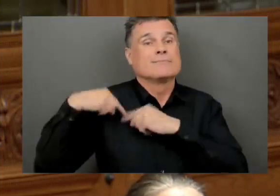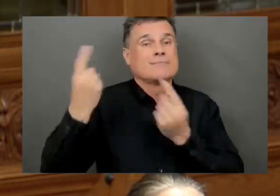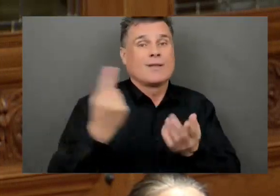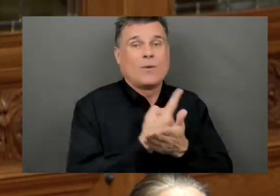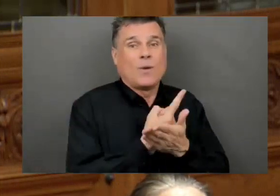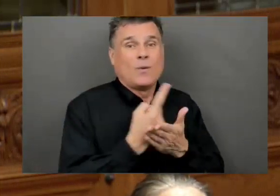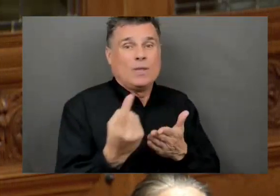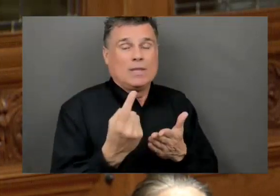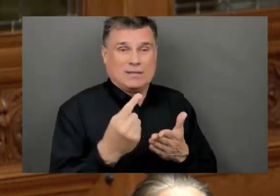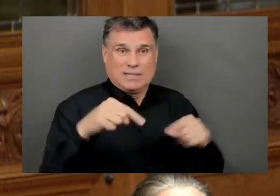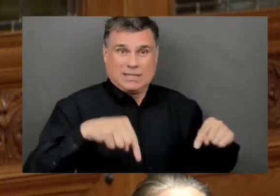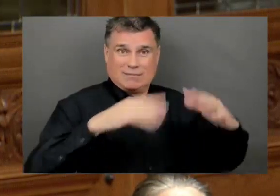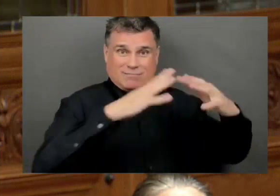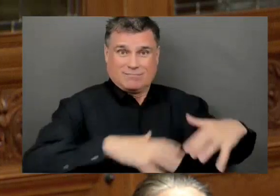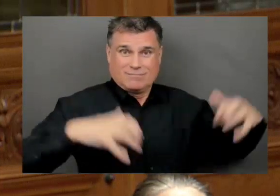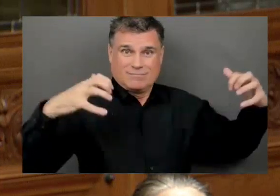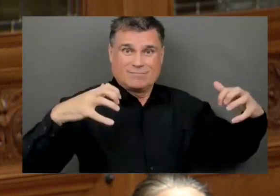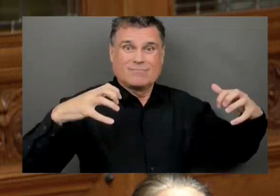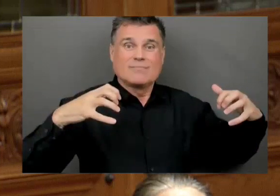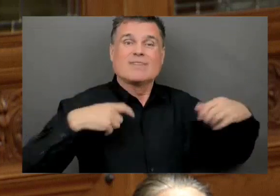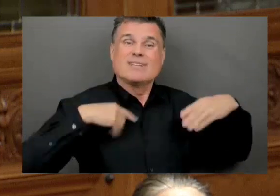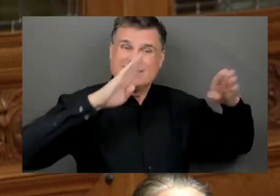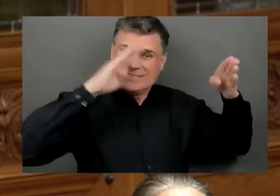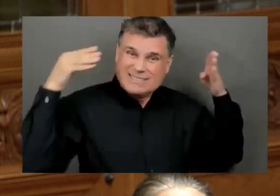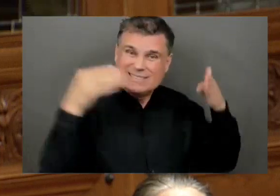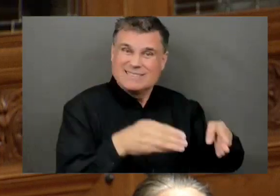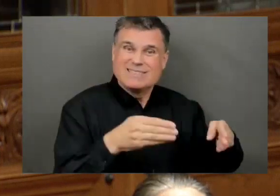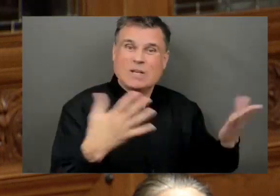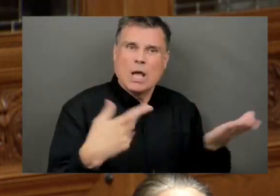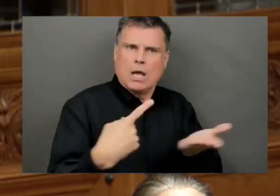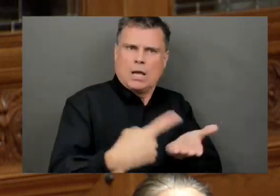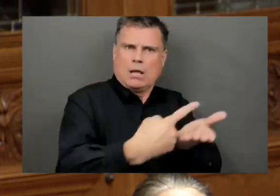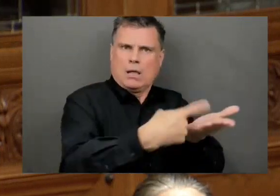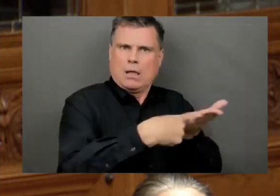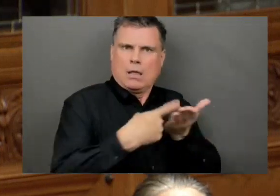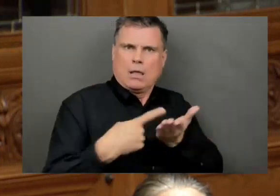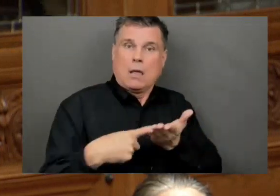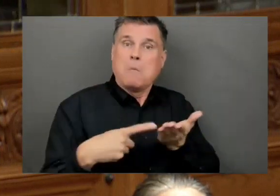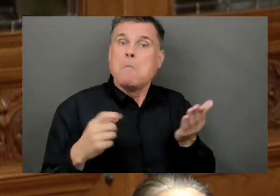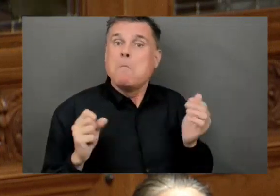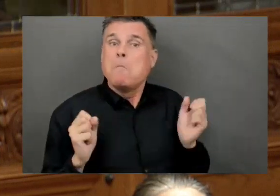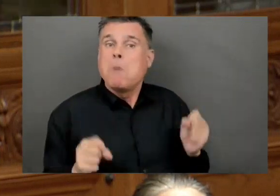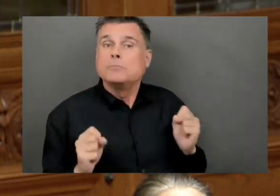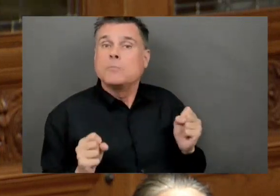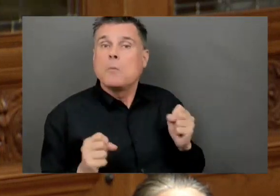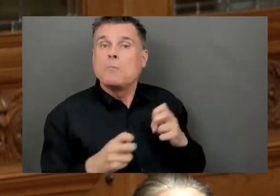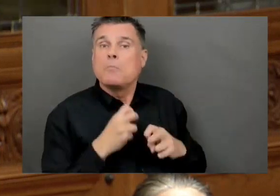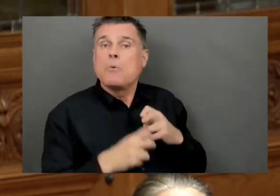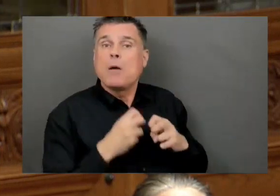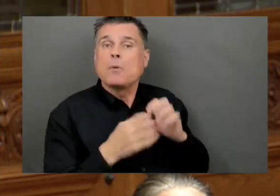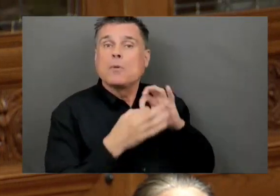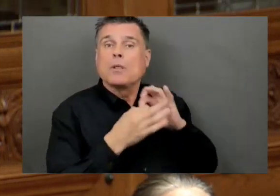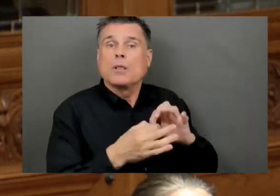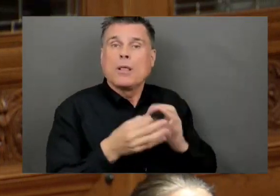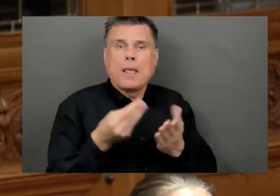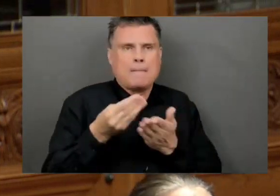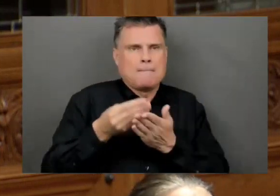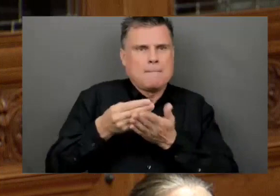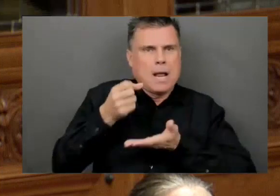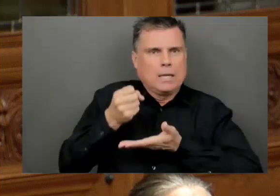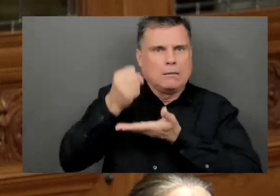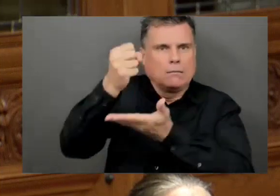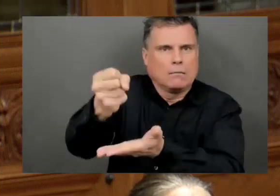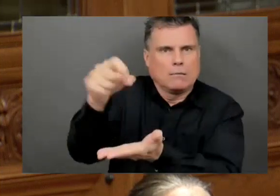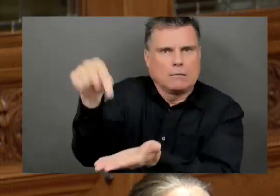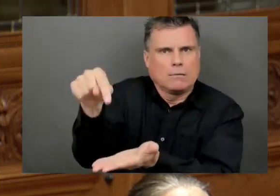our time to dealing with a potential issue with grants program run by the Ministry of Energy, Mines, Low Carbon Innovation. The issue only came